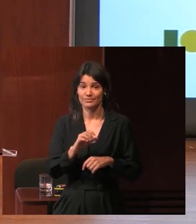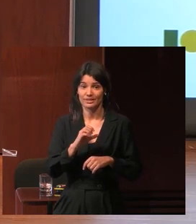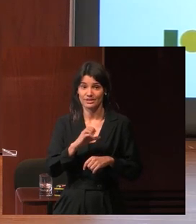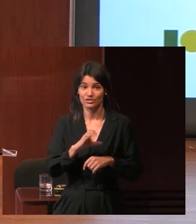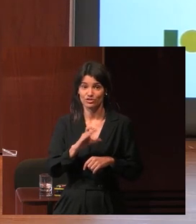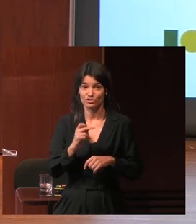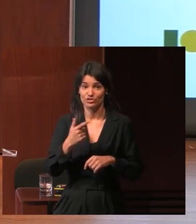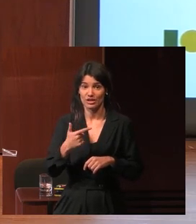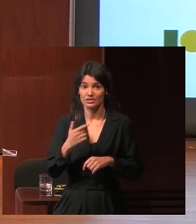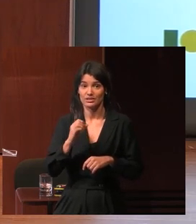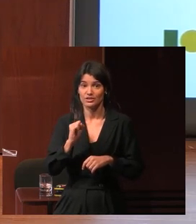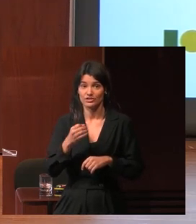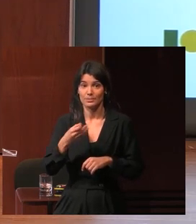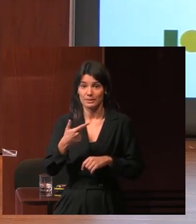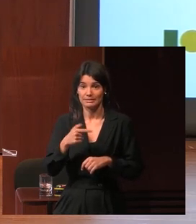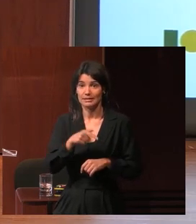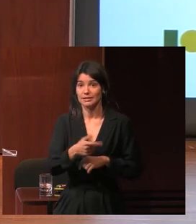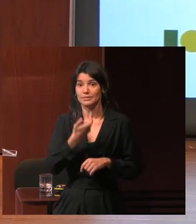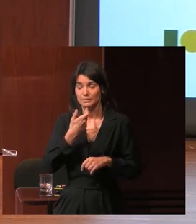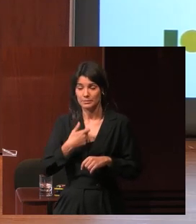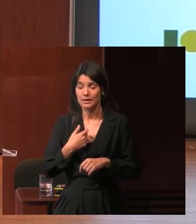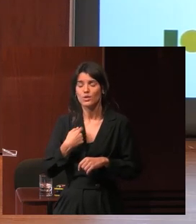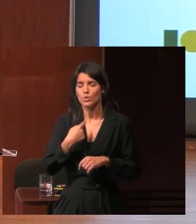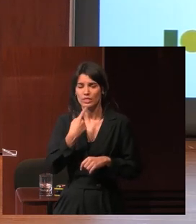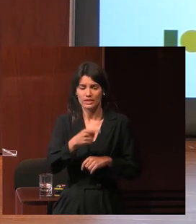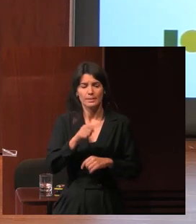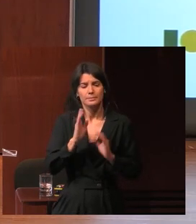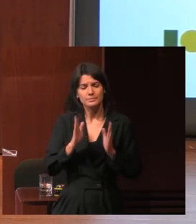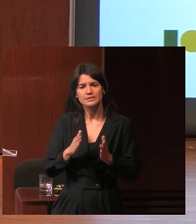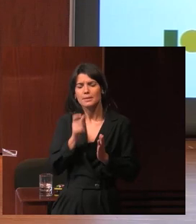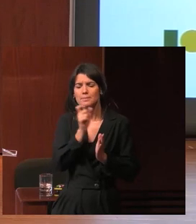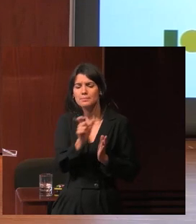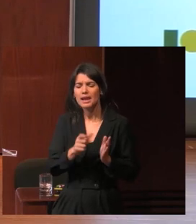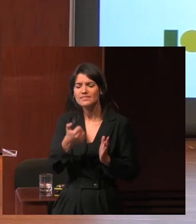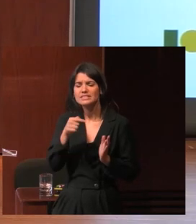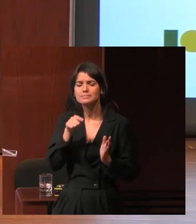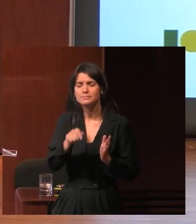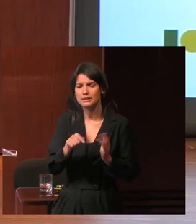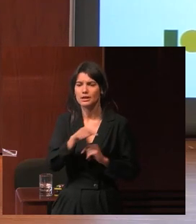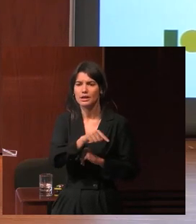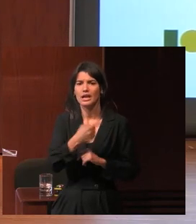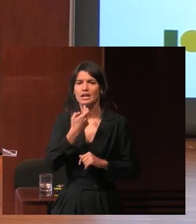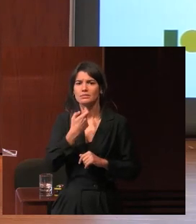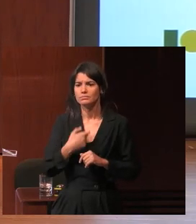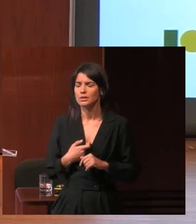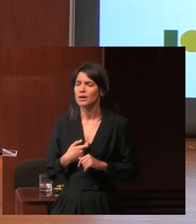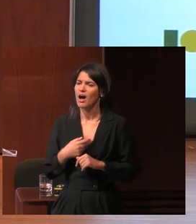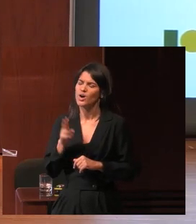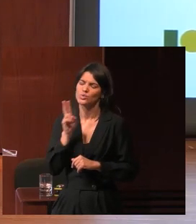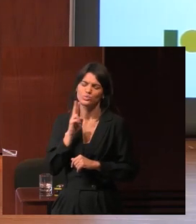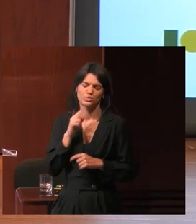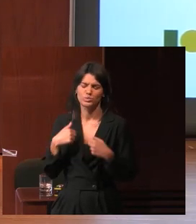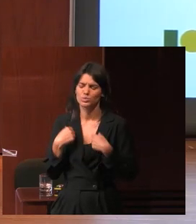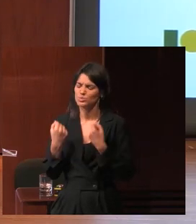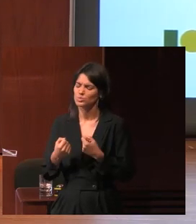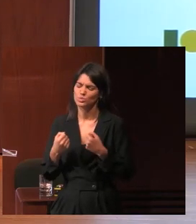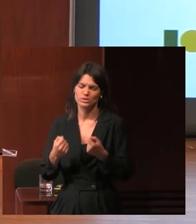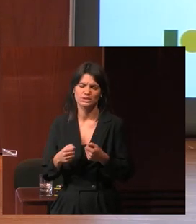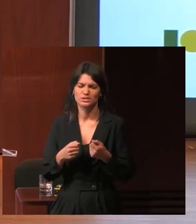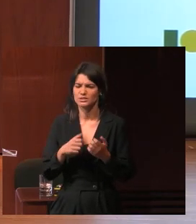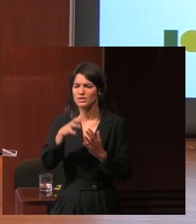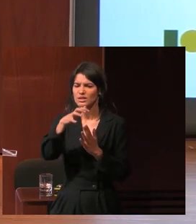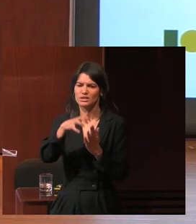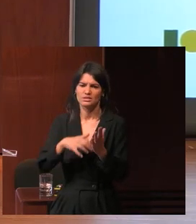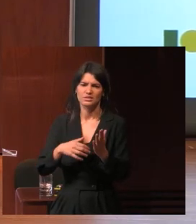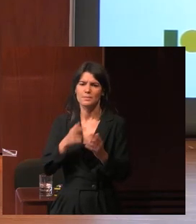5,000 words. And then ChatGPT says, I'm sorry, I cannot write an article of 5,000 words, but I can